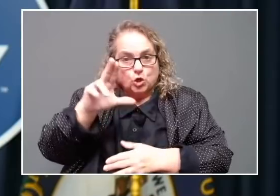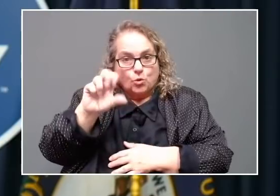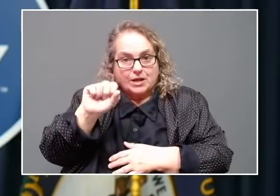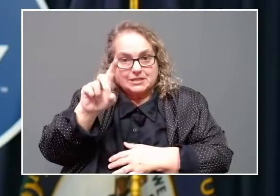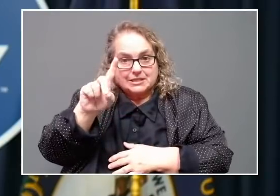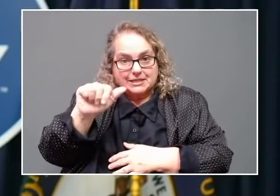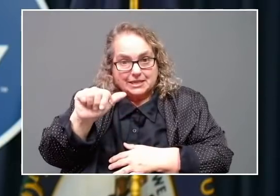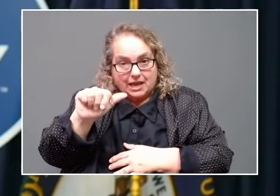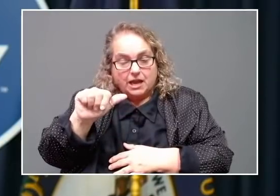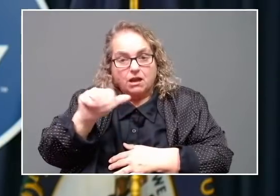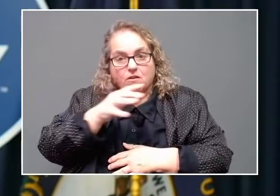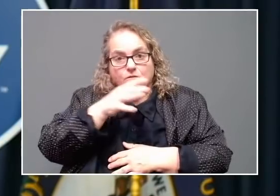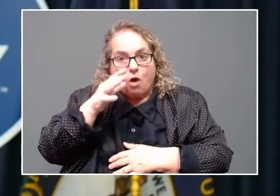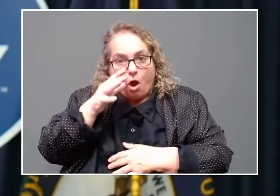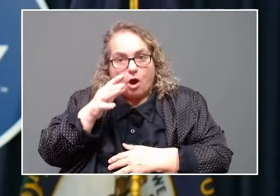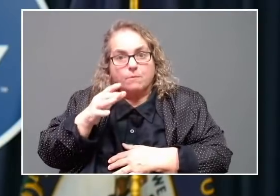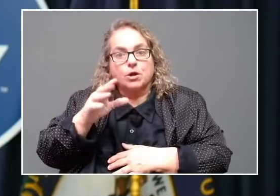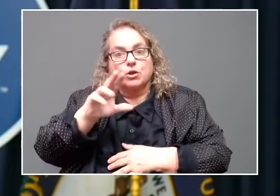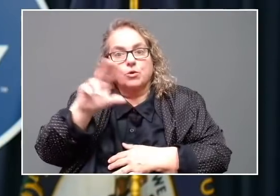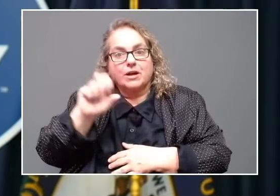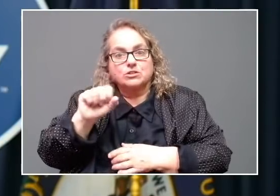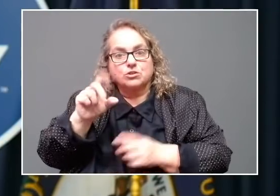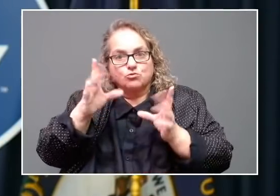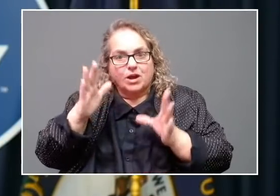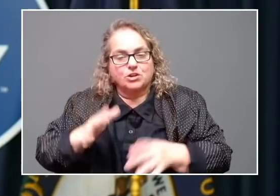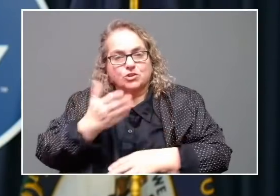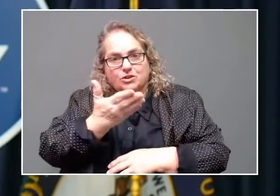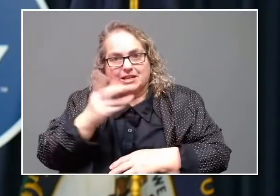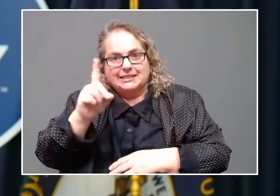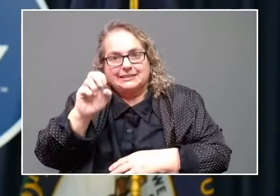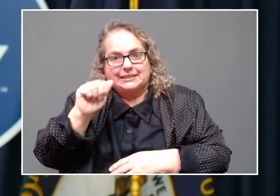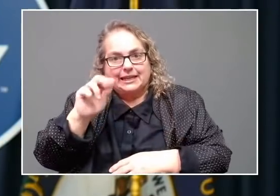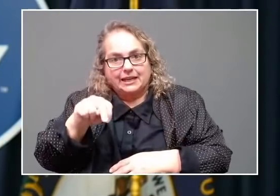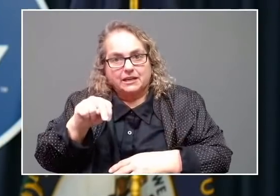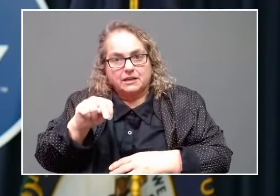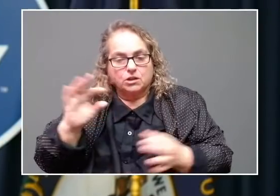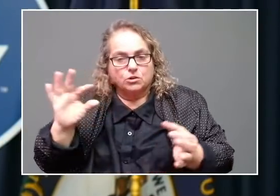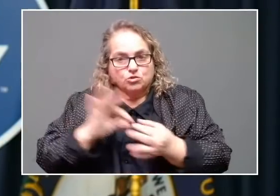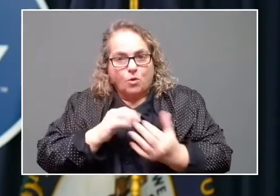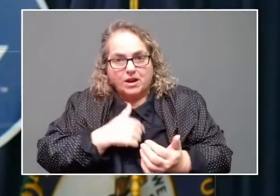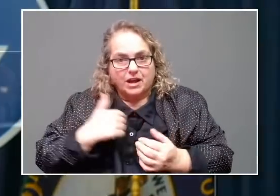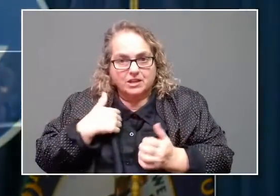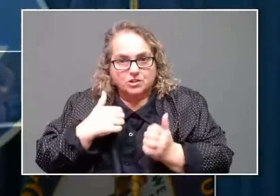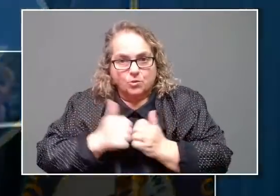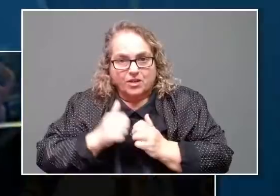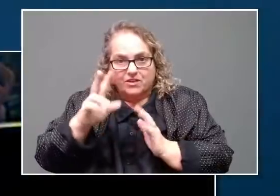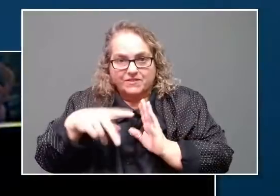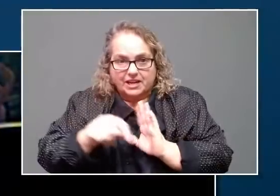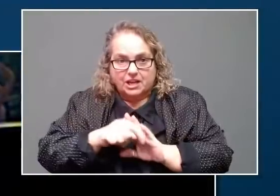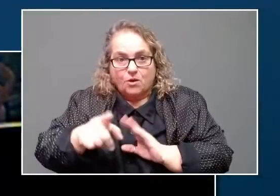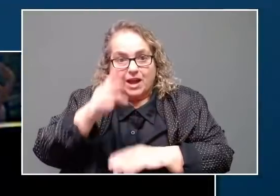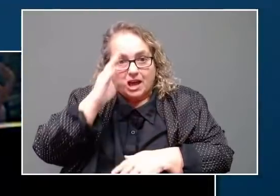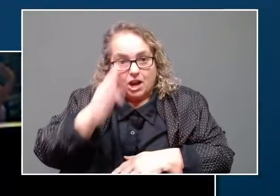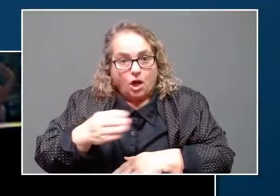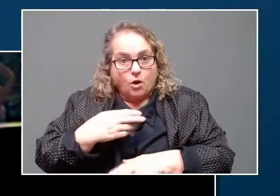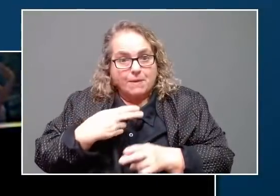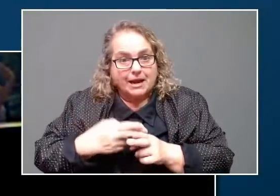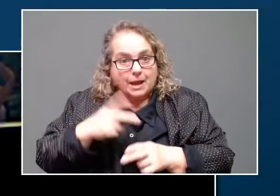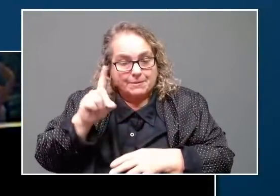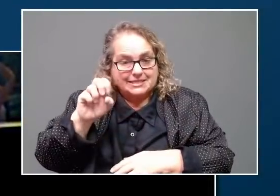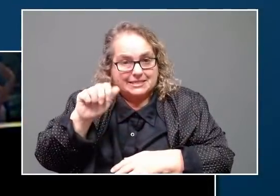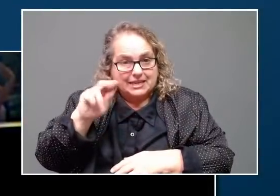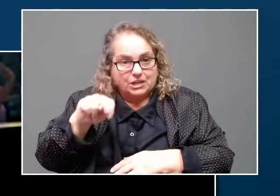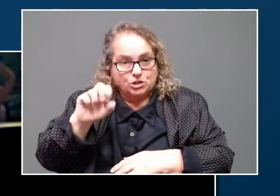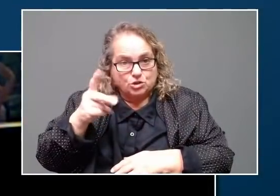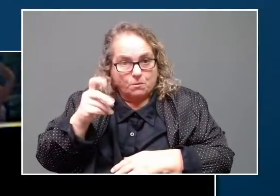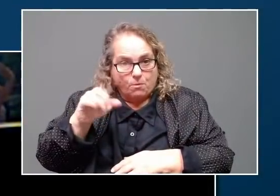is joining us today via video. Hello, my name is Dean Shamor, your new State Executive Director of the Farm